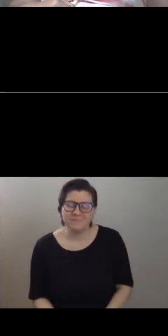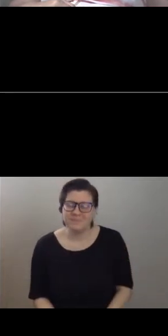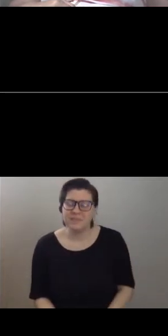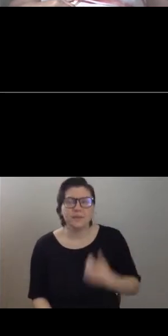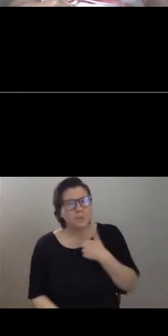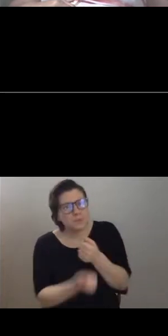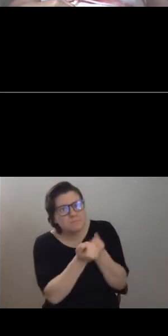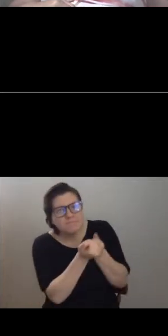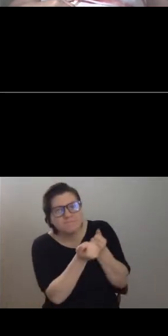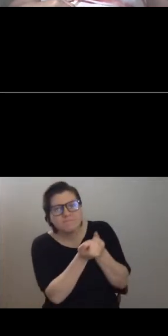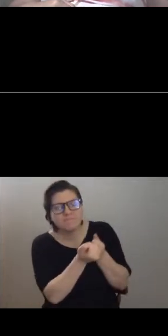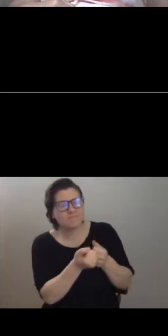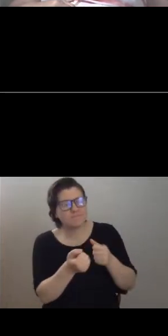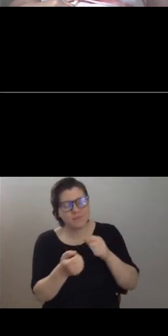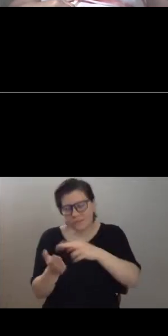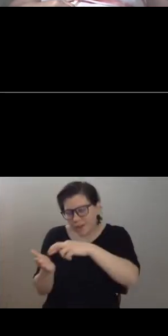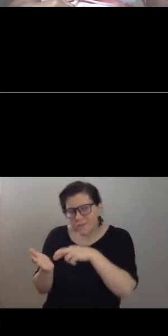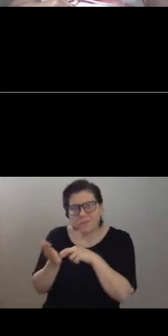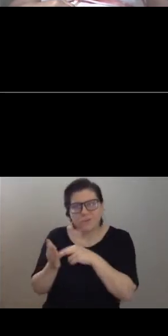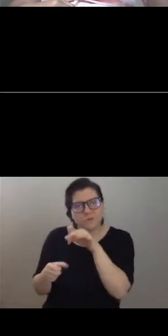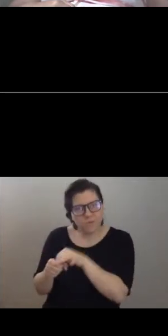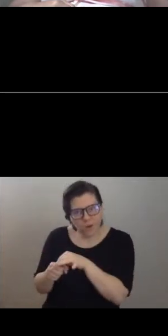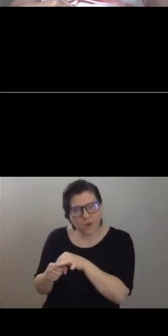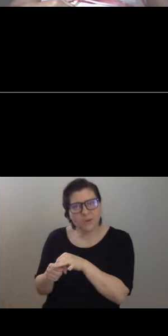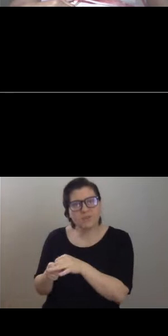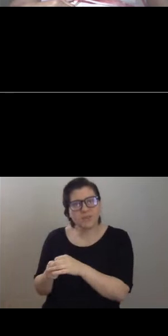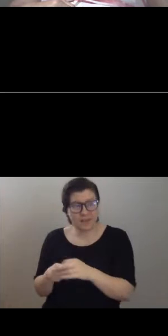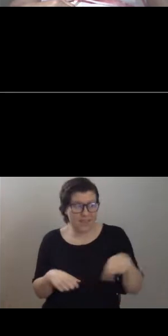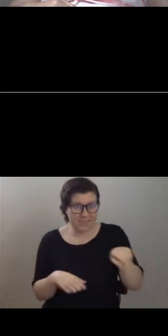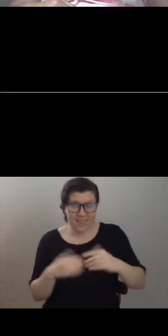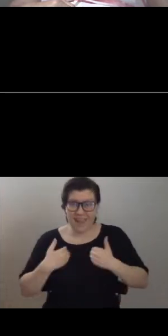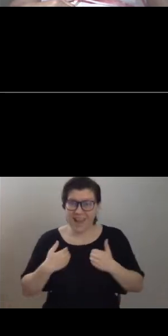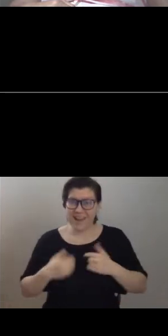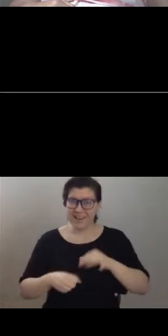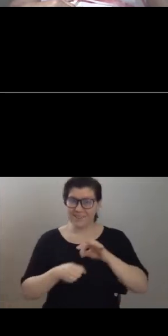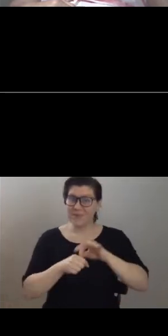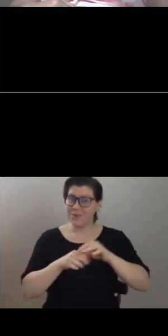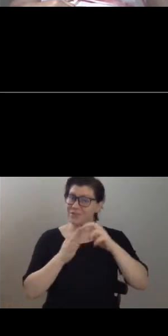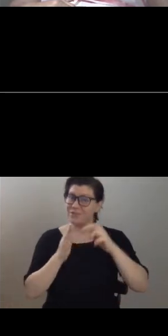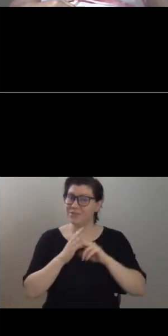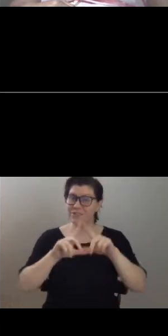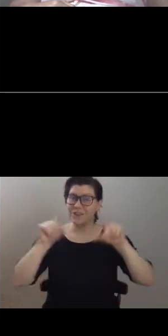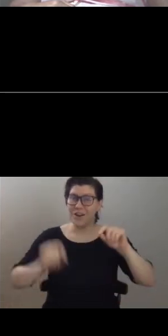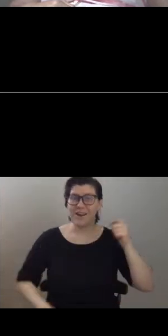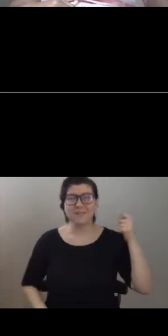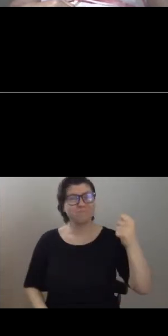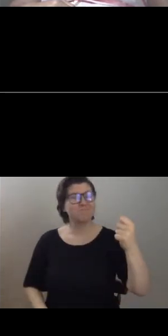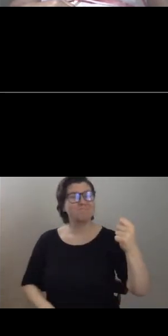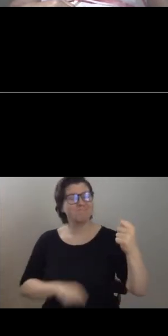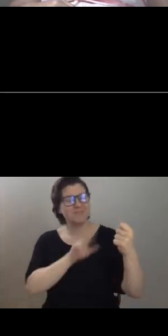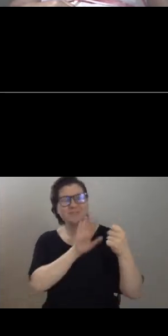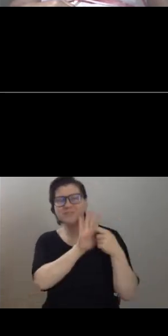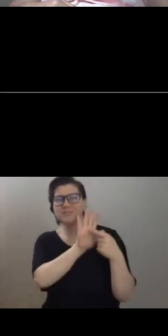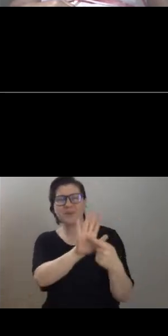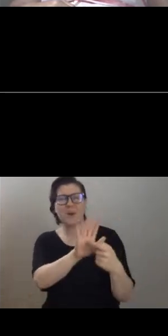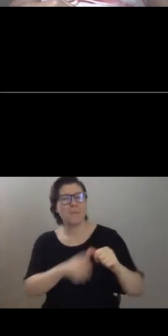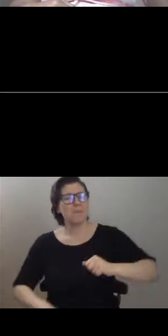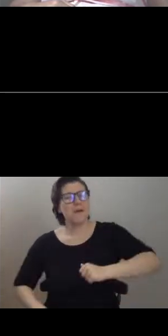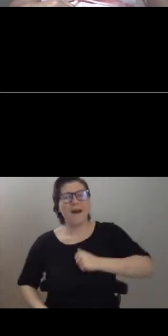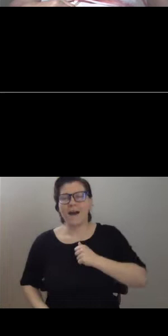2 people to register to vote, and they held up their voter registration card so proudly, I was truly